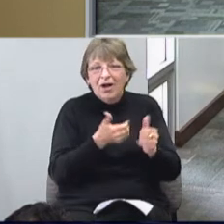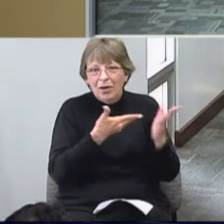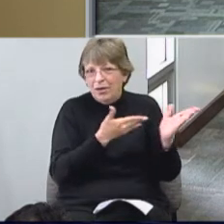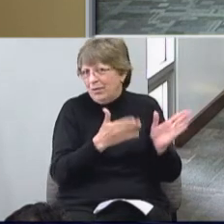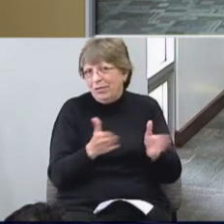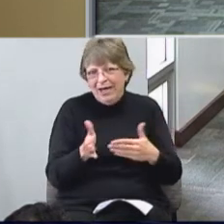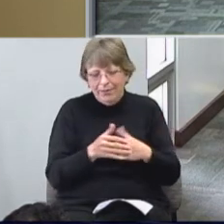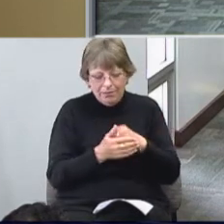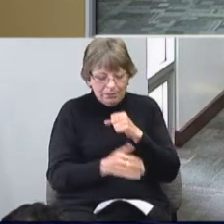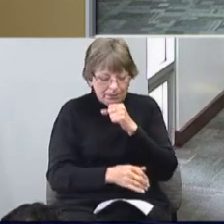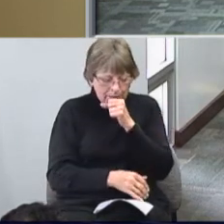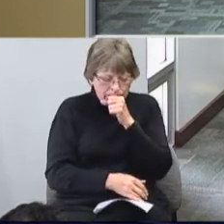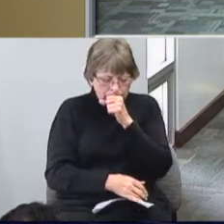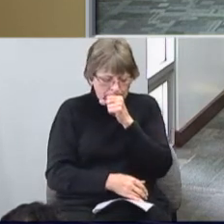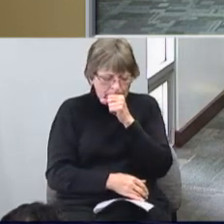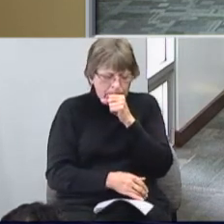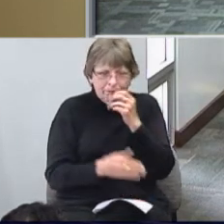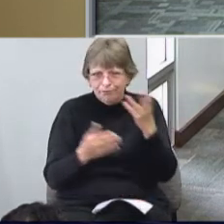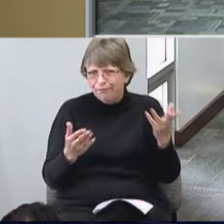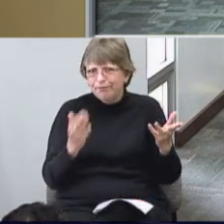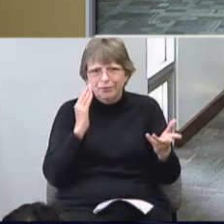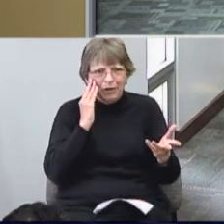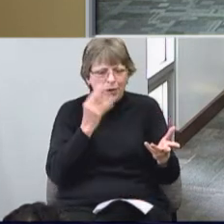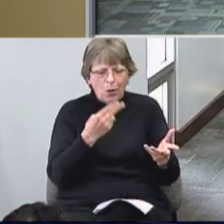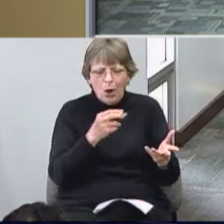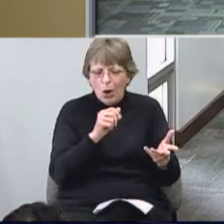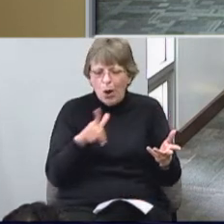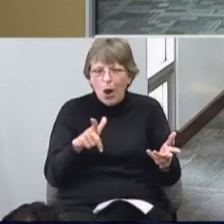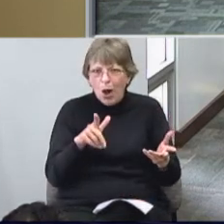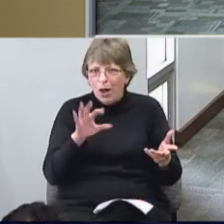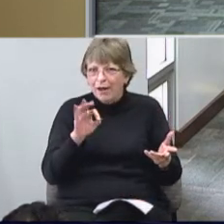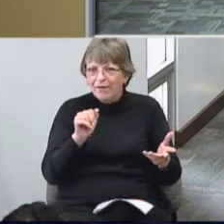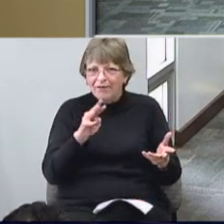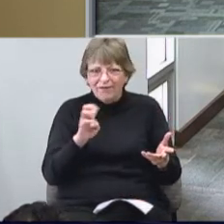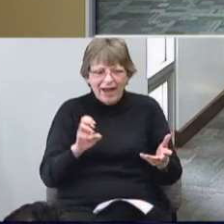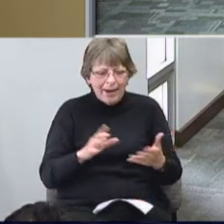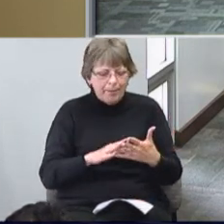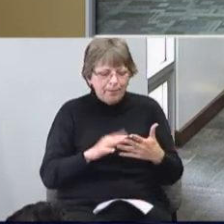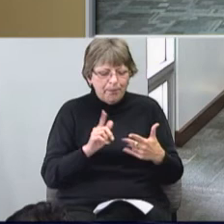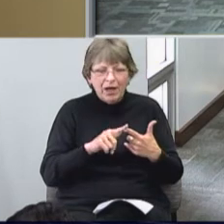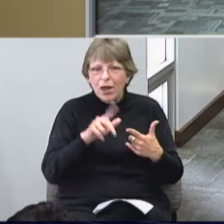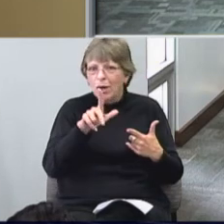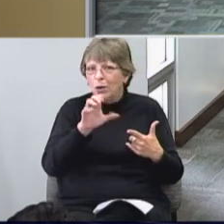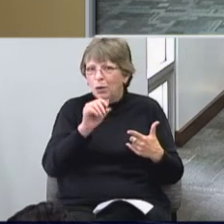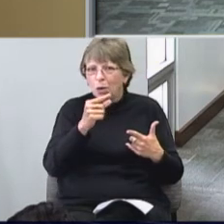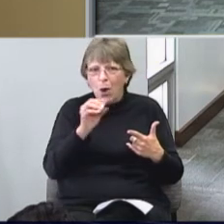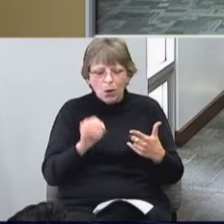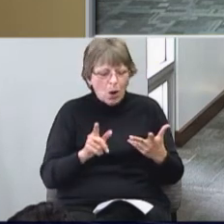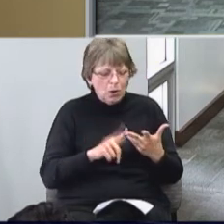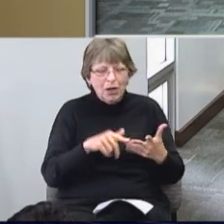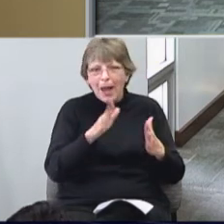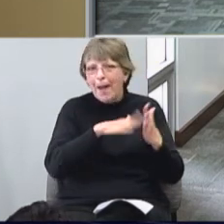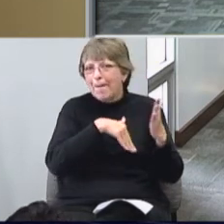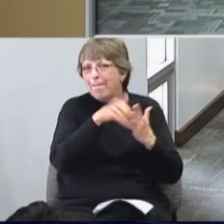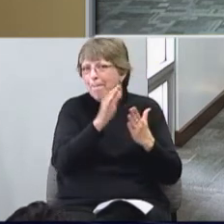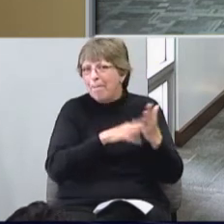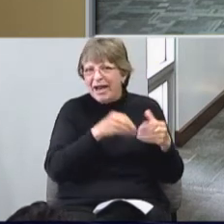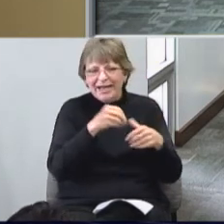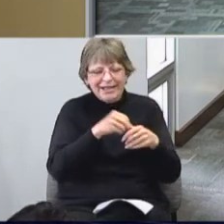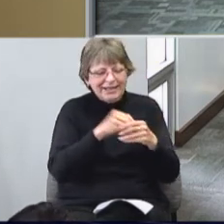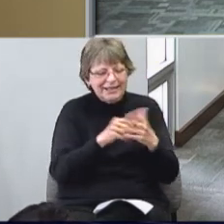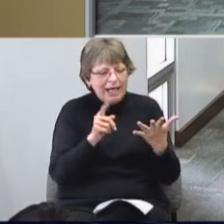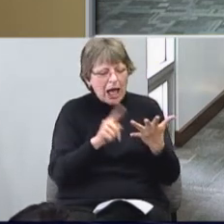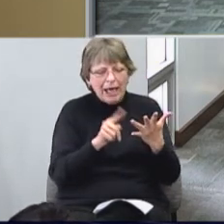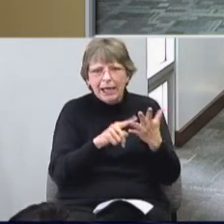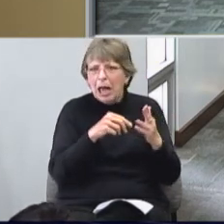The Hall of Fame, I think of the logos and the paintings of the interior of the